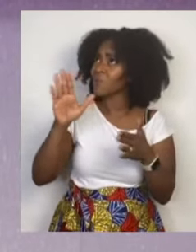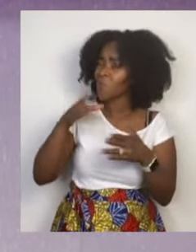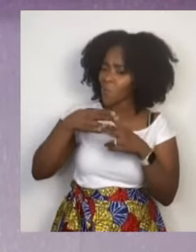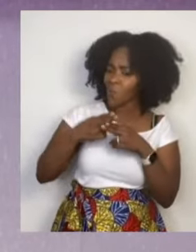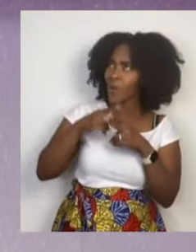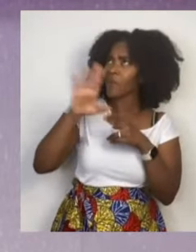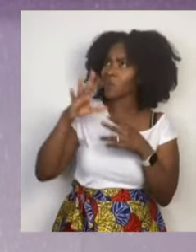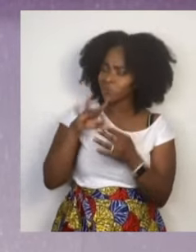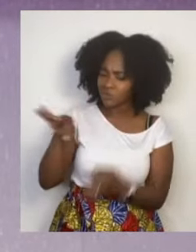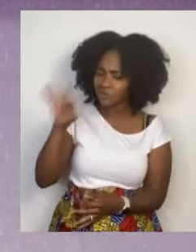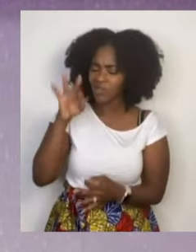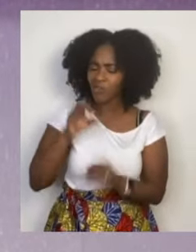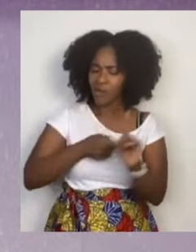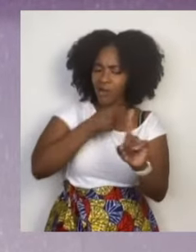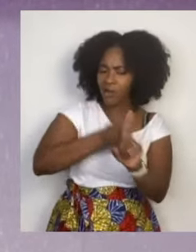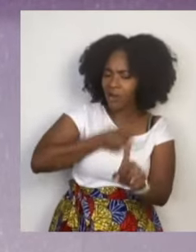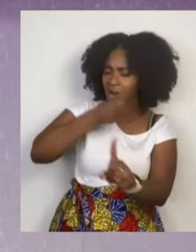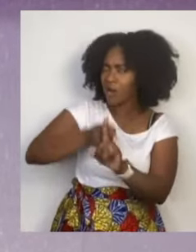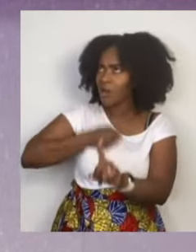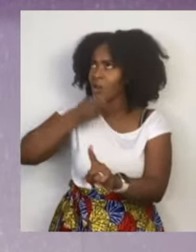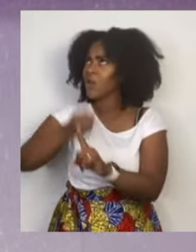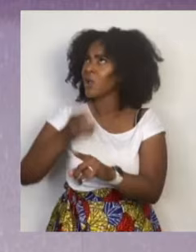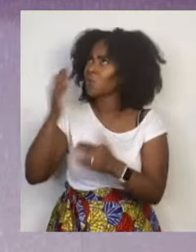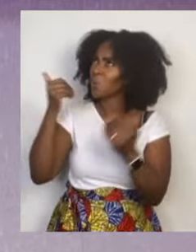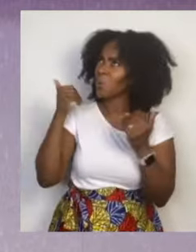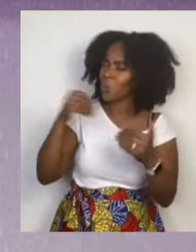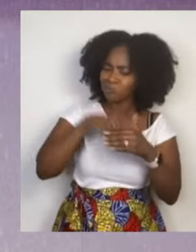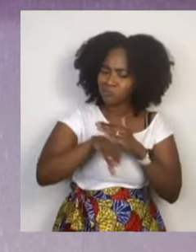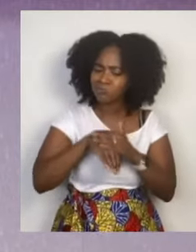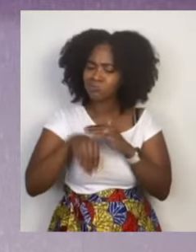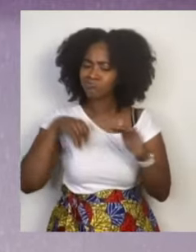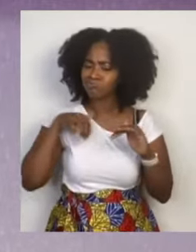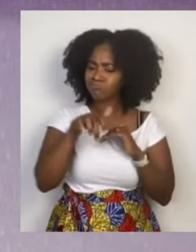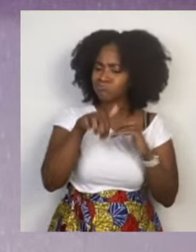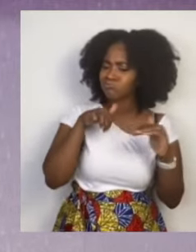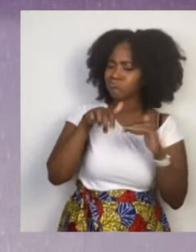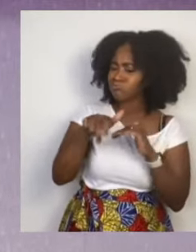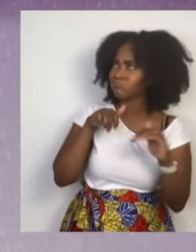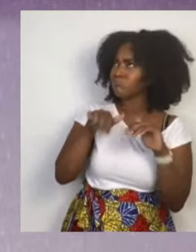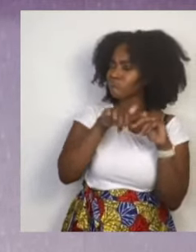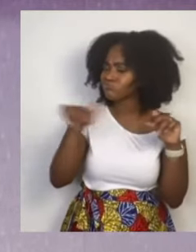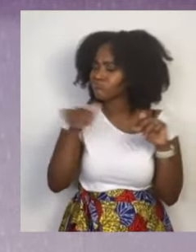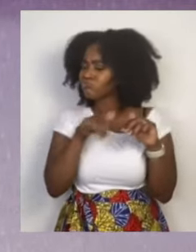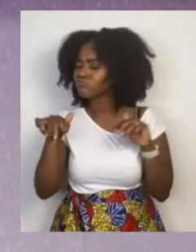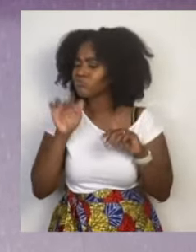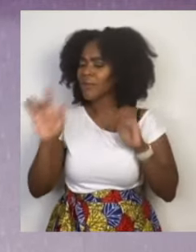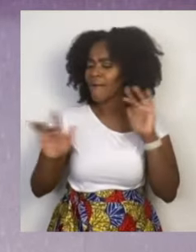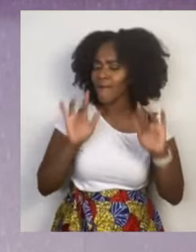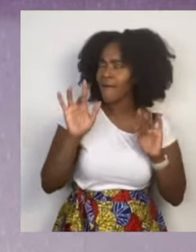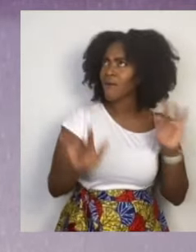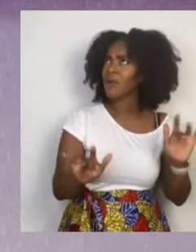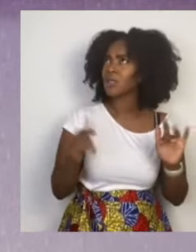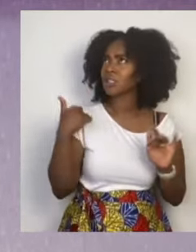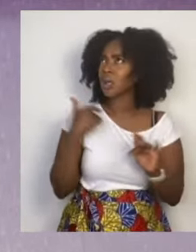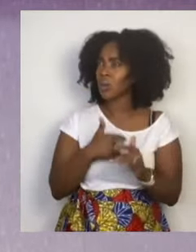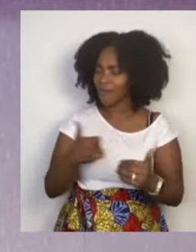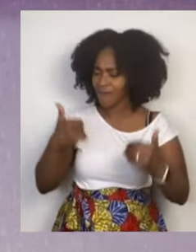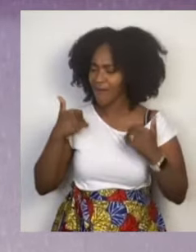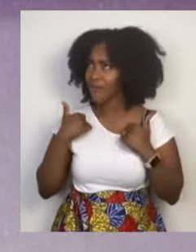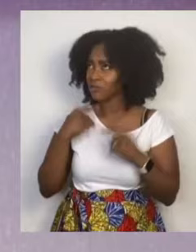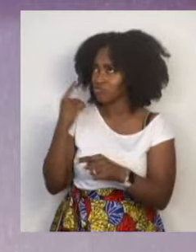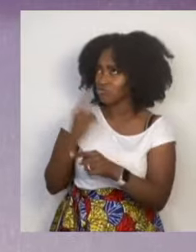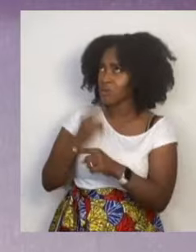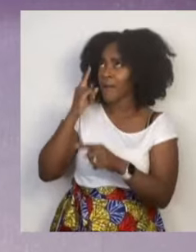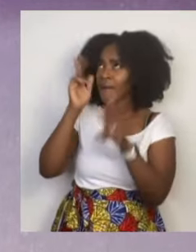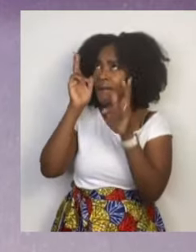heart. Touch everybody. Father, give us ears to hear and hearts to receive. And Father, when we leave this place